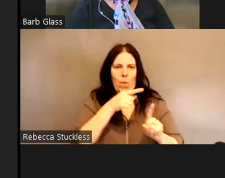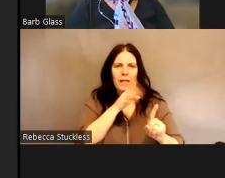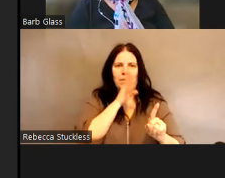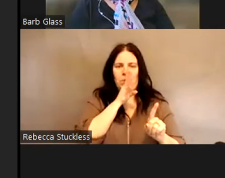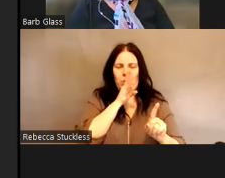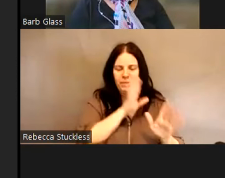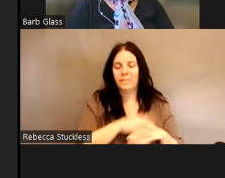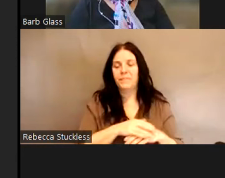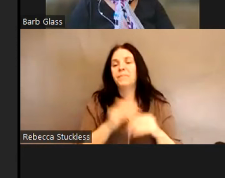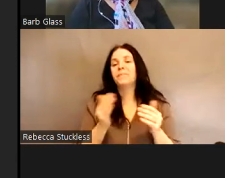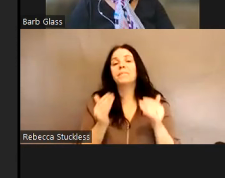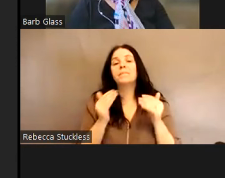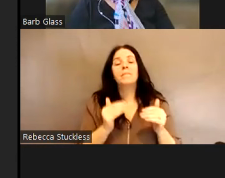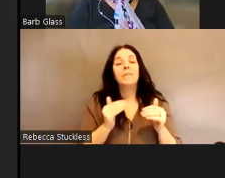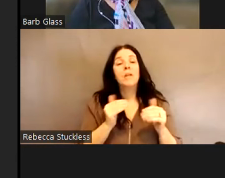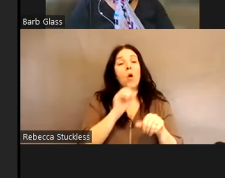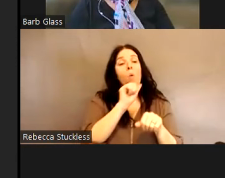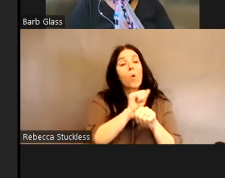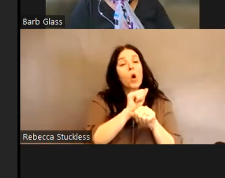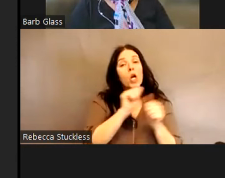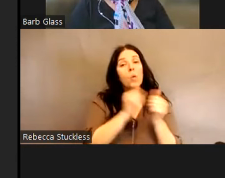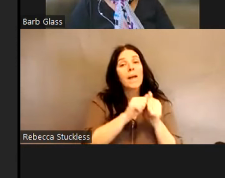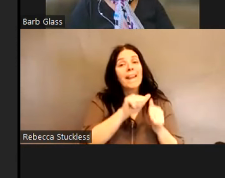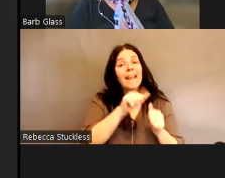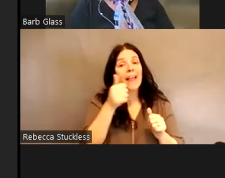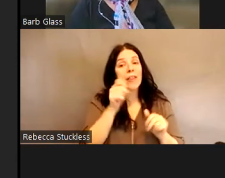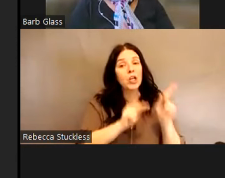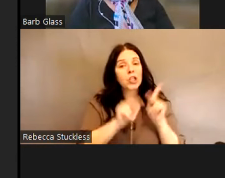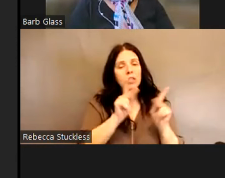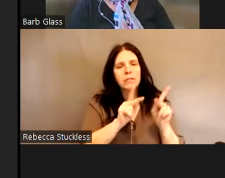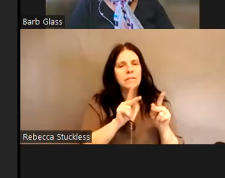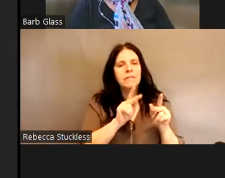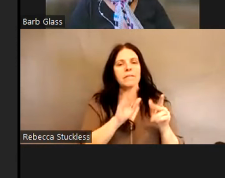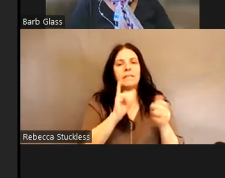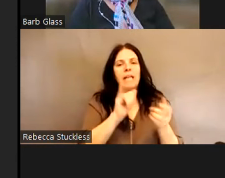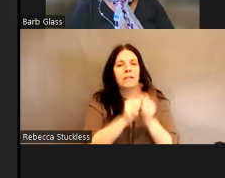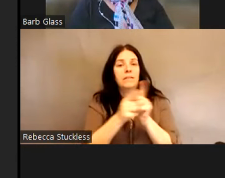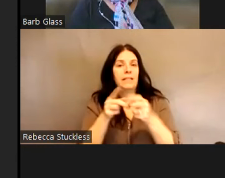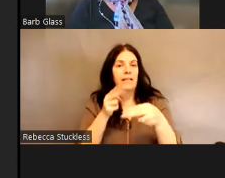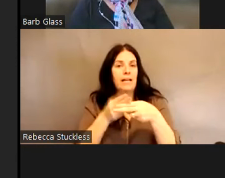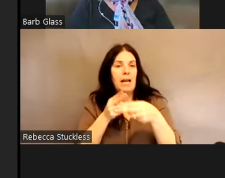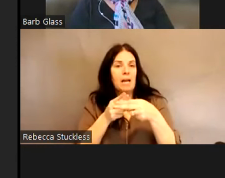Working with others has been renamed as collaboration.